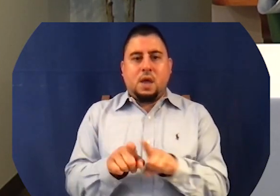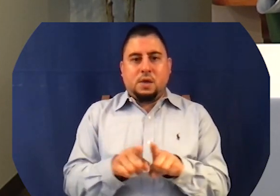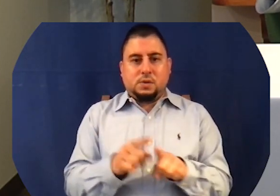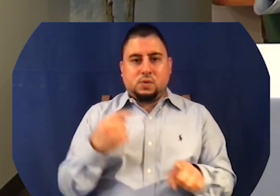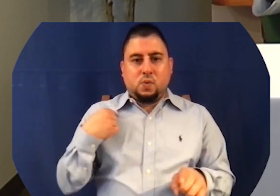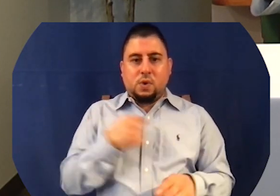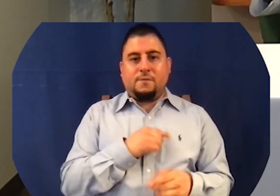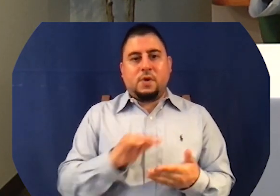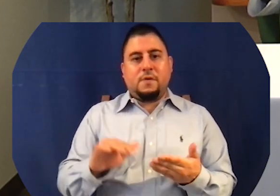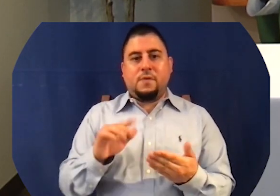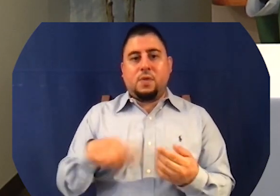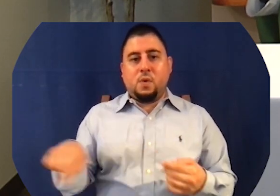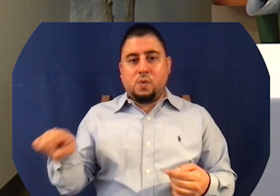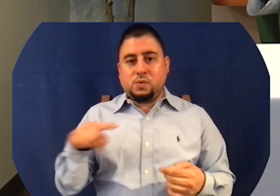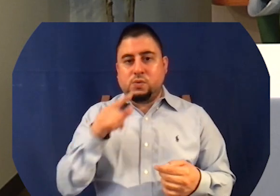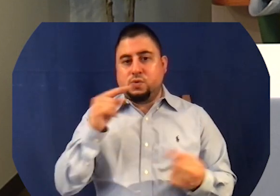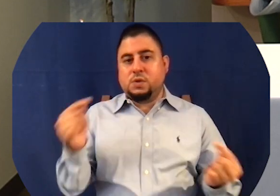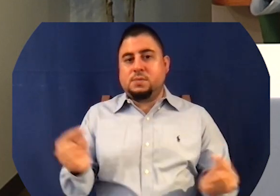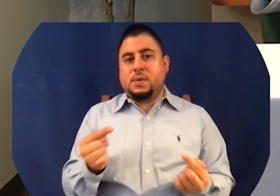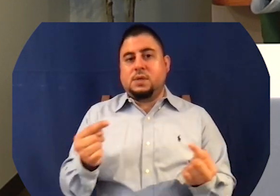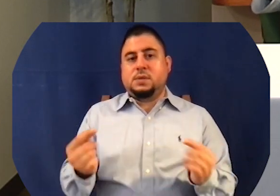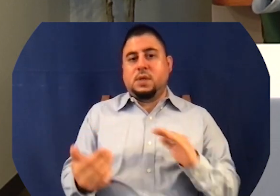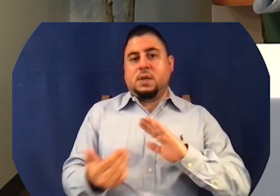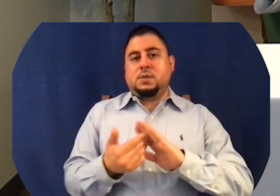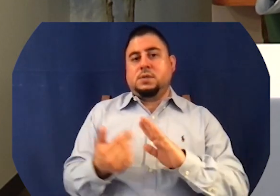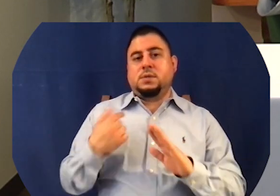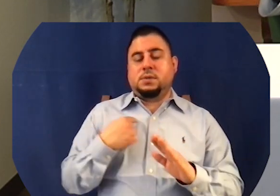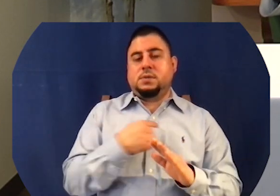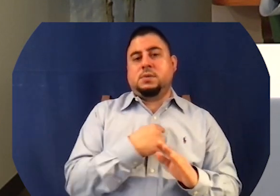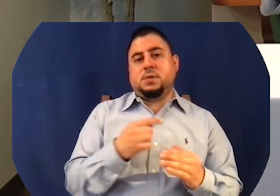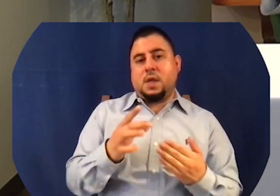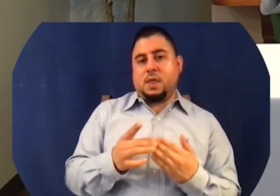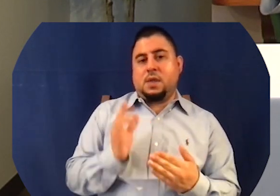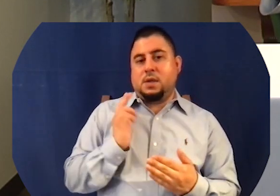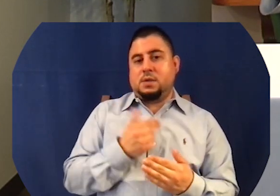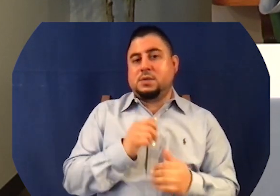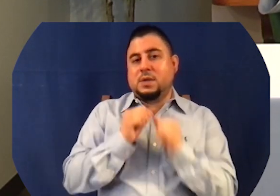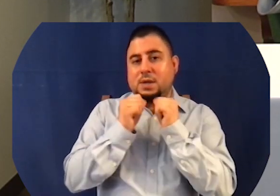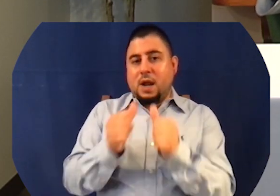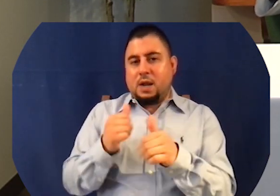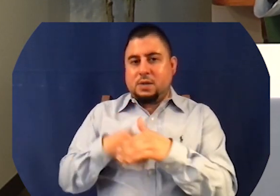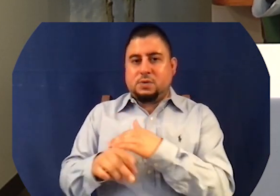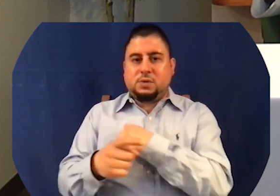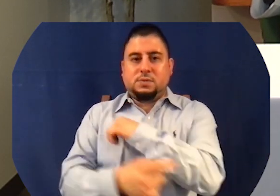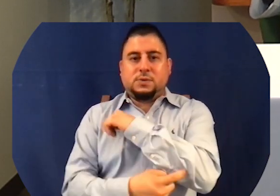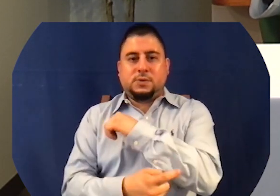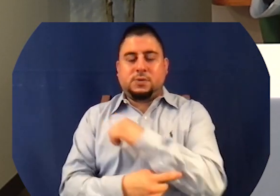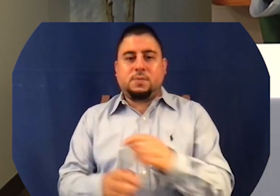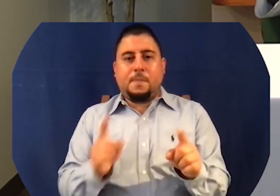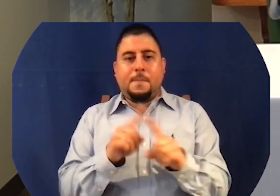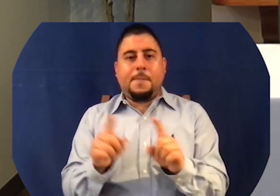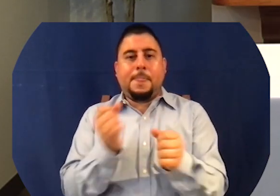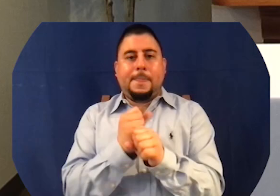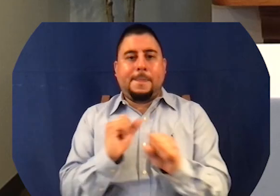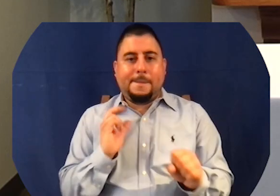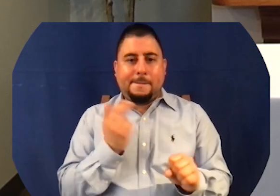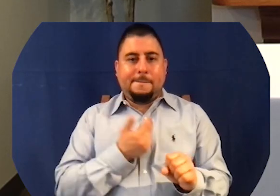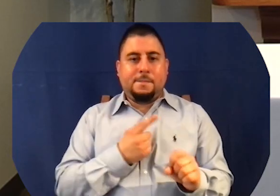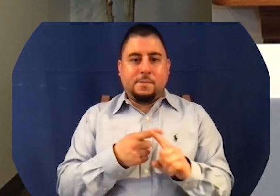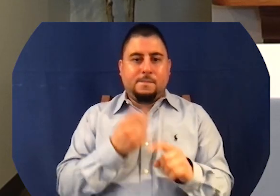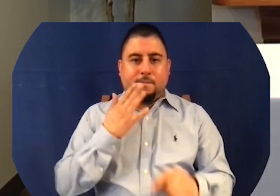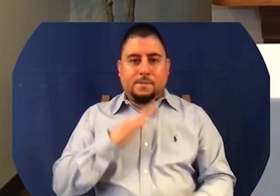trespasses, as we forgive those who trespass against us. And lead us not into temptation,